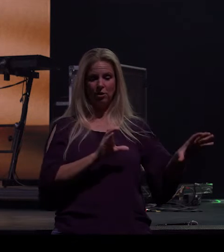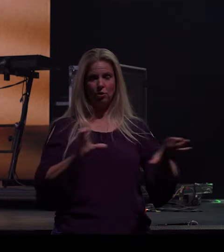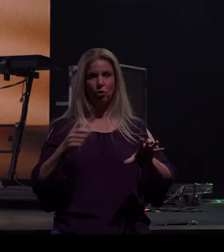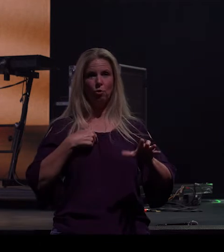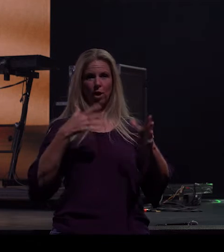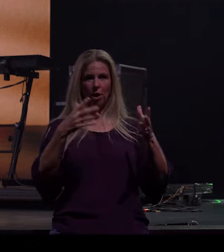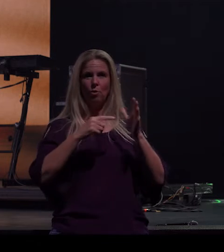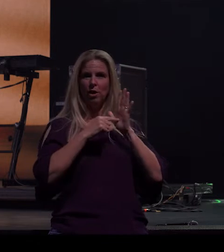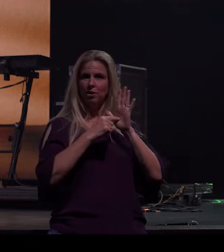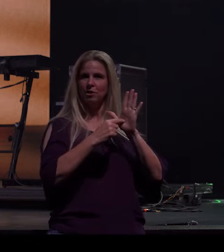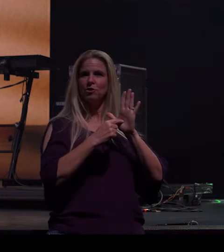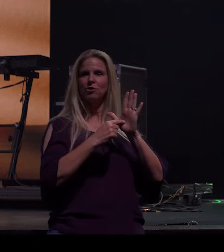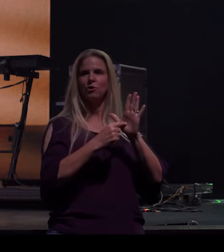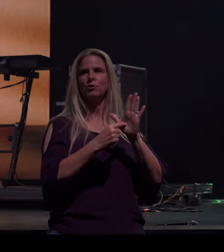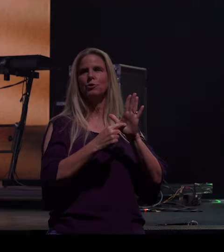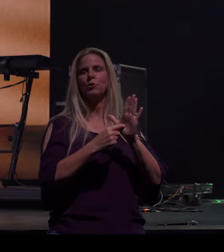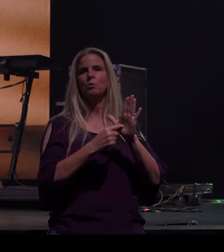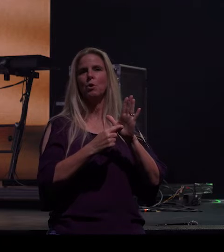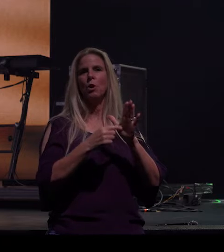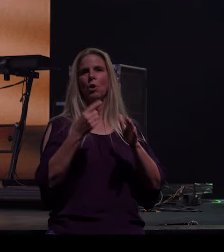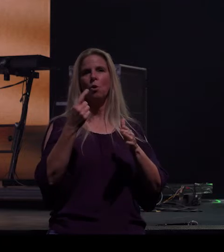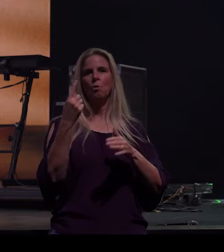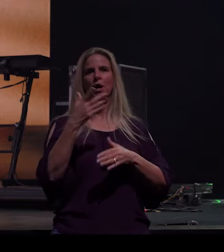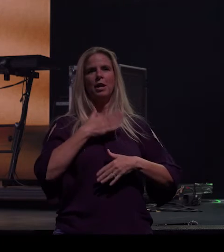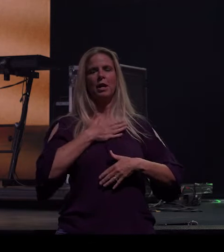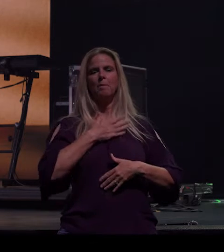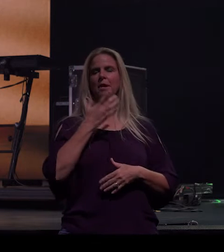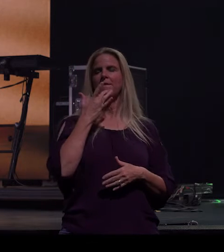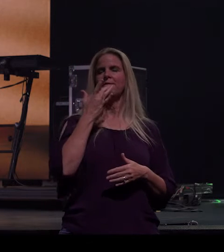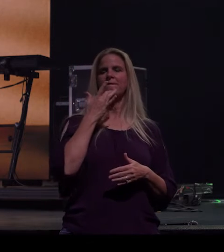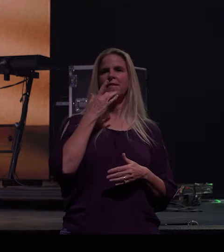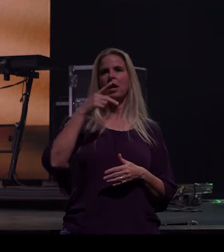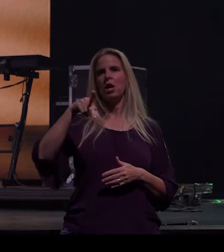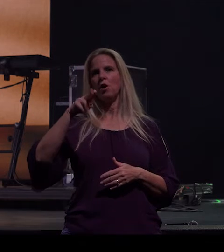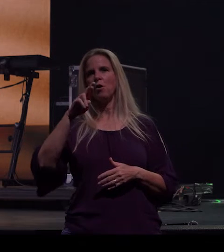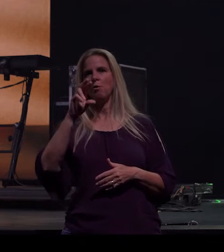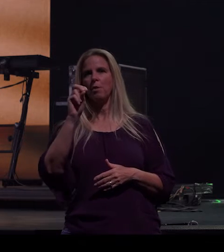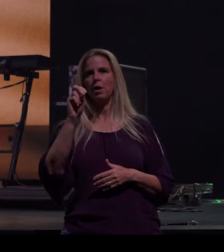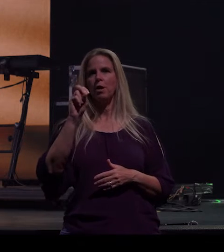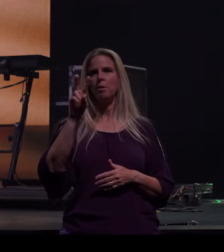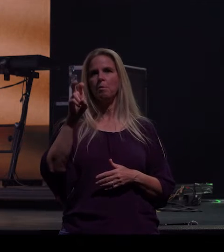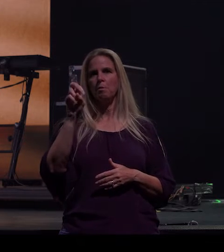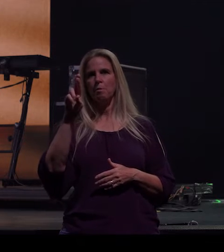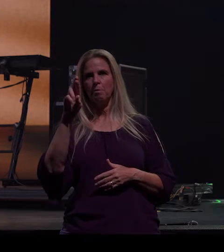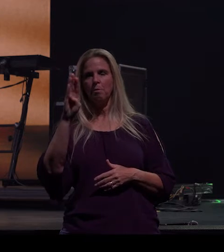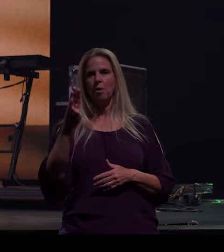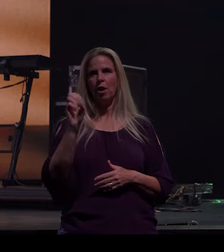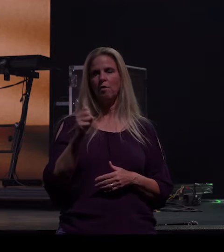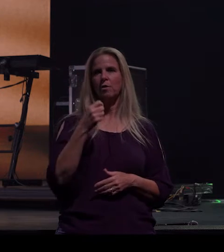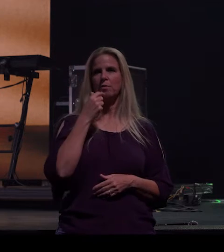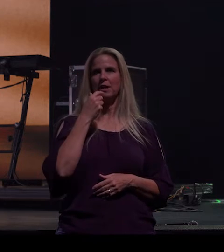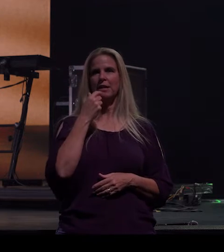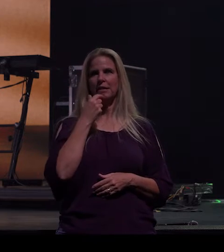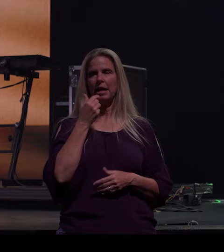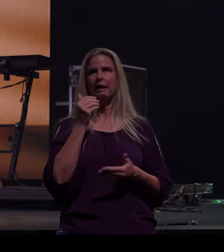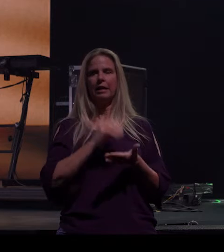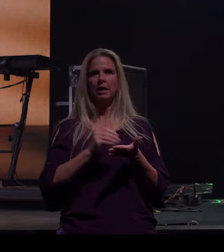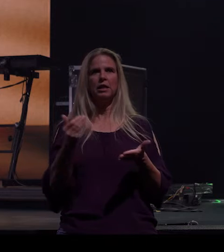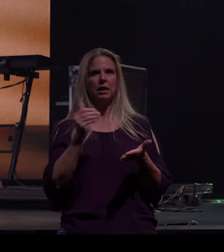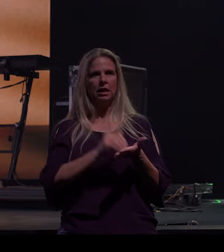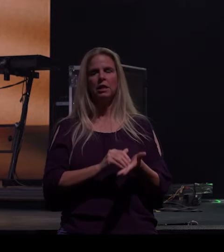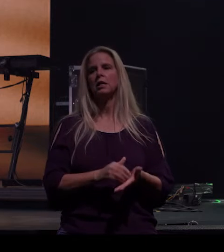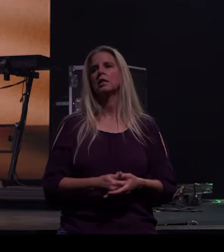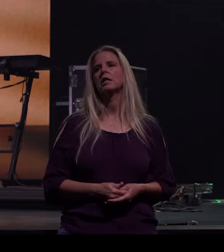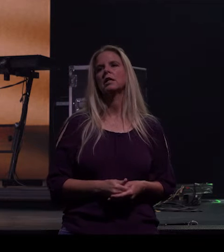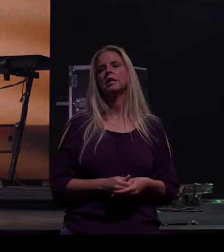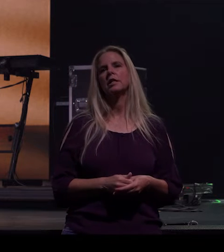off by looking at one of my favorite proverbs. I mean, I quote this proverb probably more than any other proverb to my kids and other people. And here's what it says in